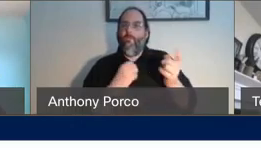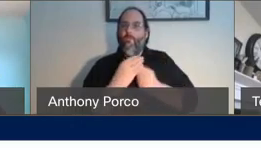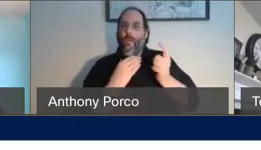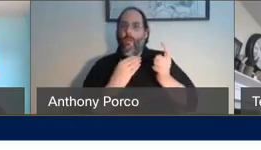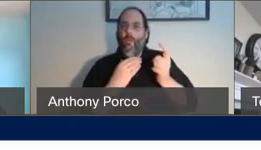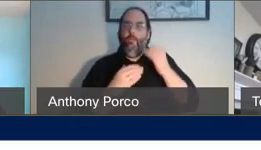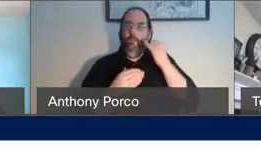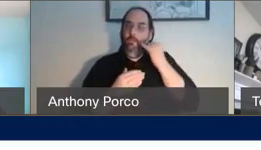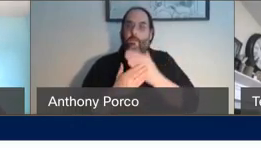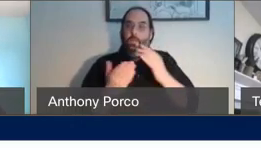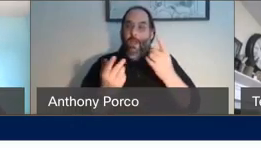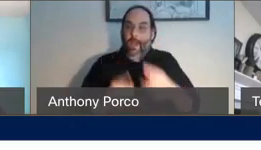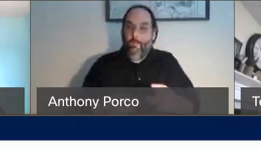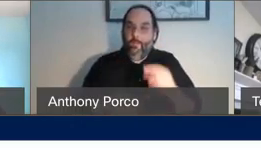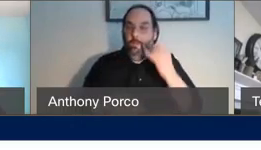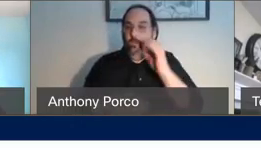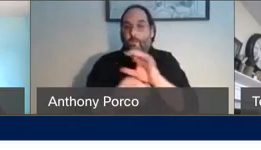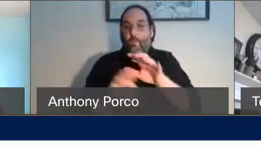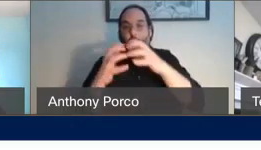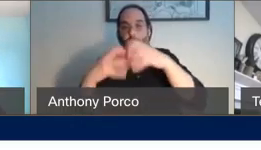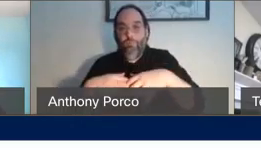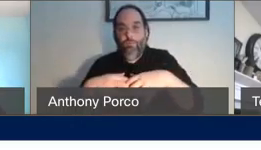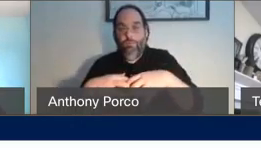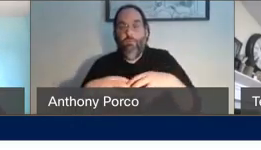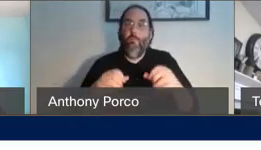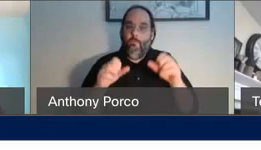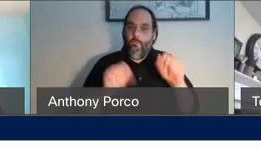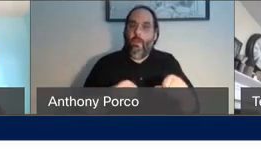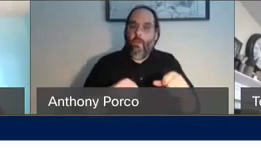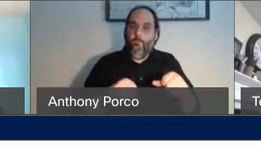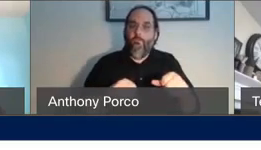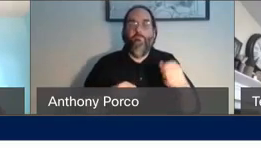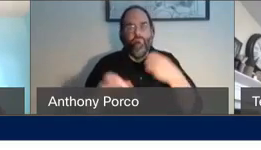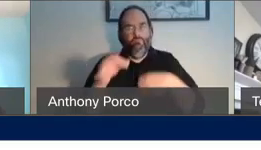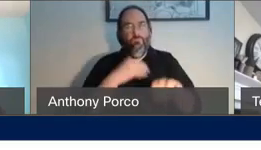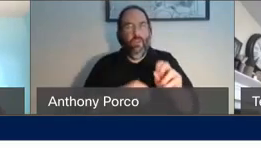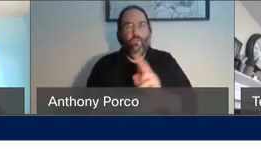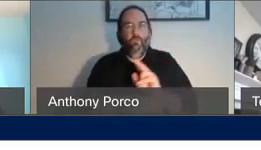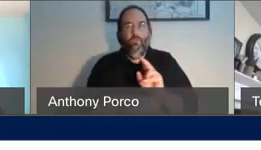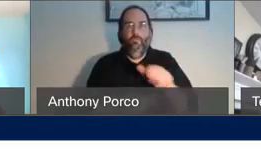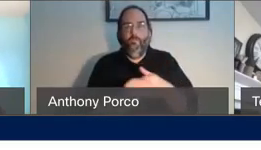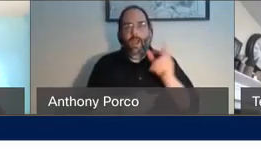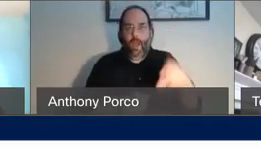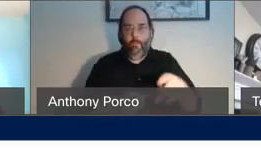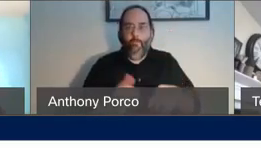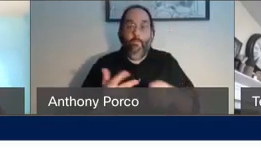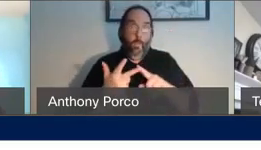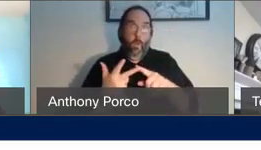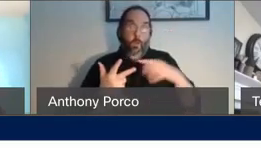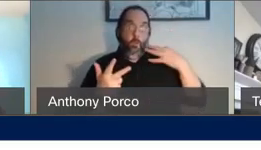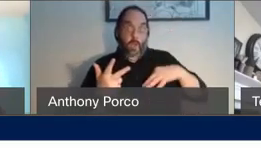if anything happens to your computer, still you can able to retrieve those files. Third one is the